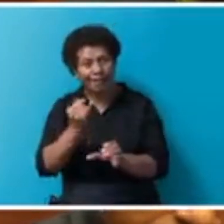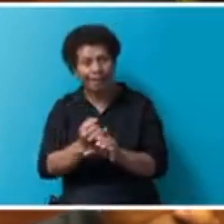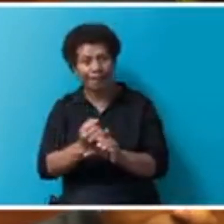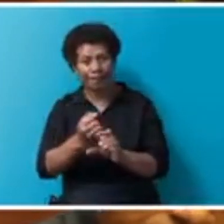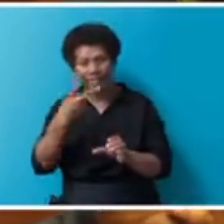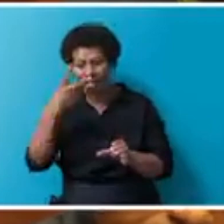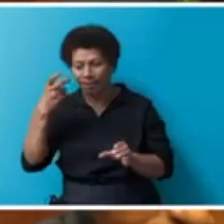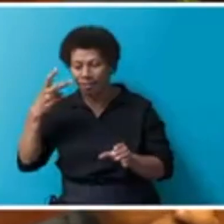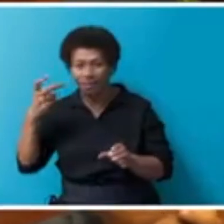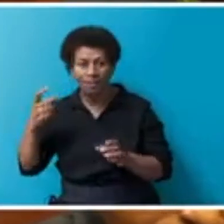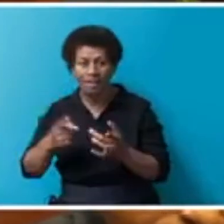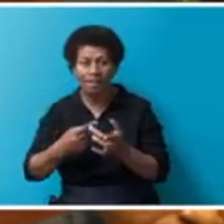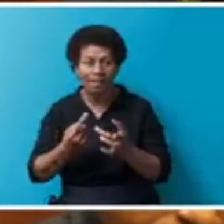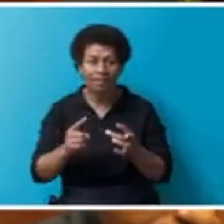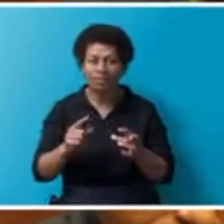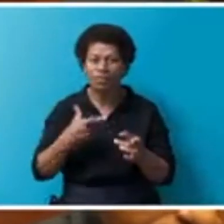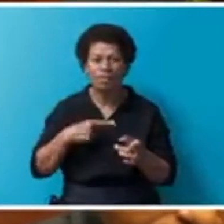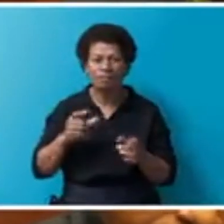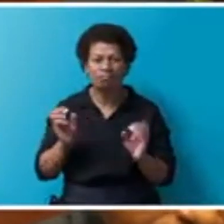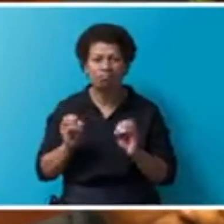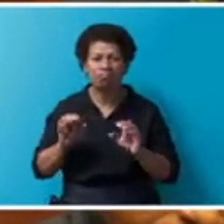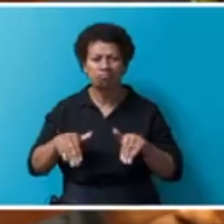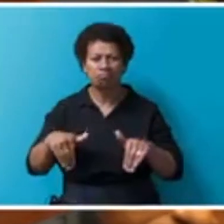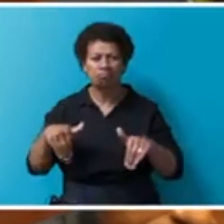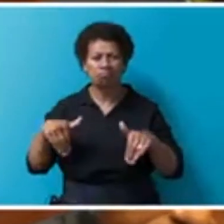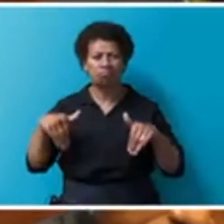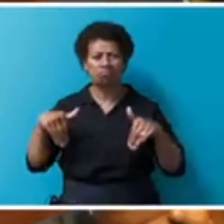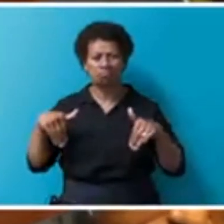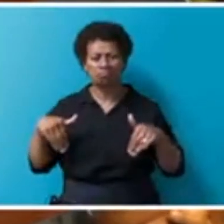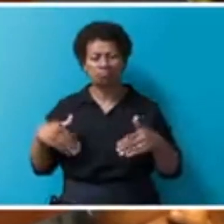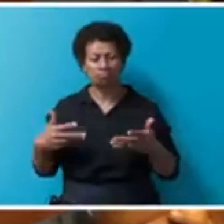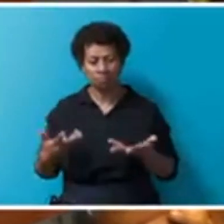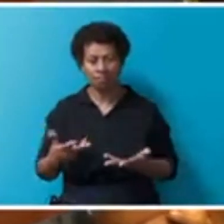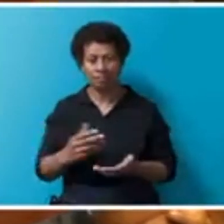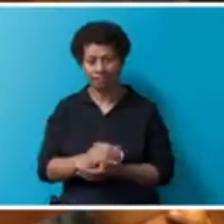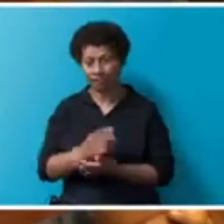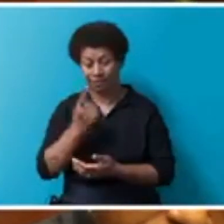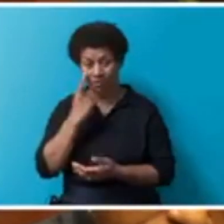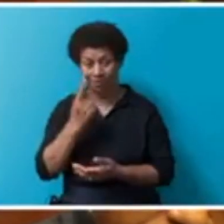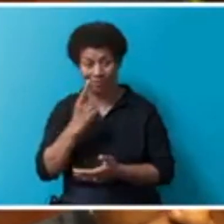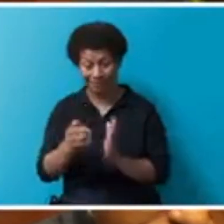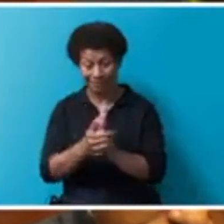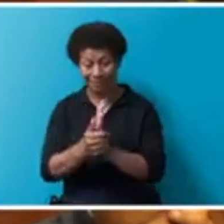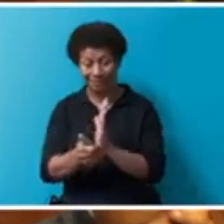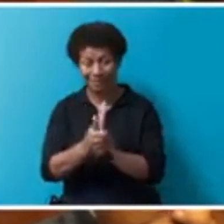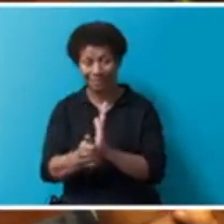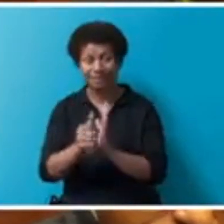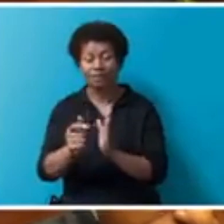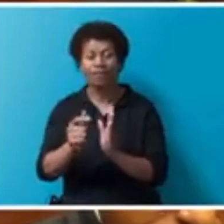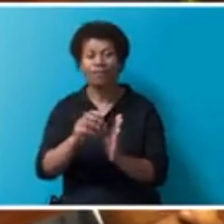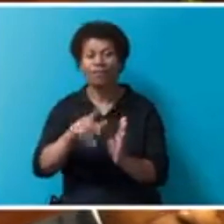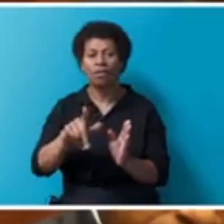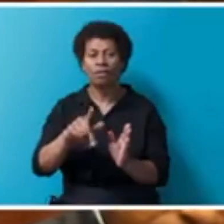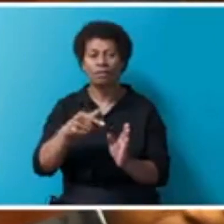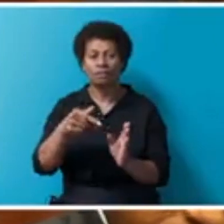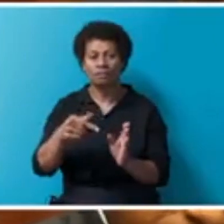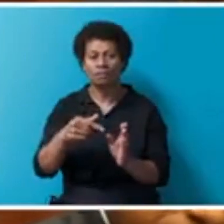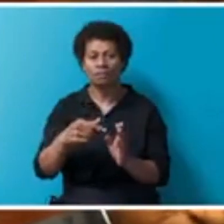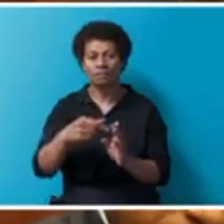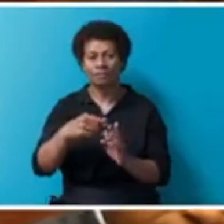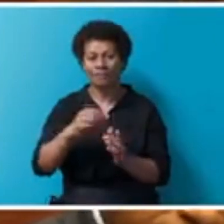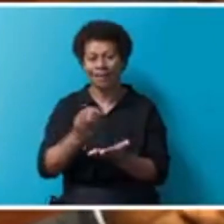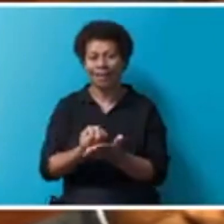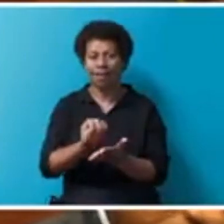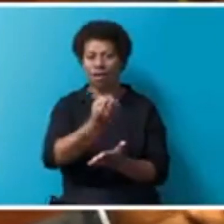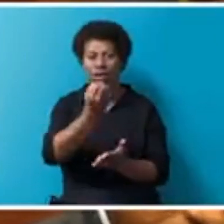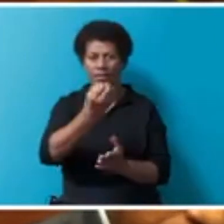This budget recognizes that a skilled workforce is the backbone of a thriving economy. For the first time, Mr. Speaker, sir, an